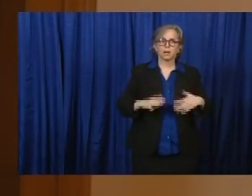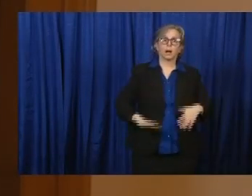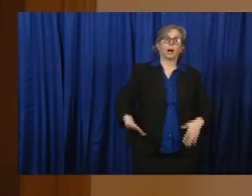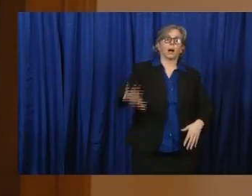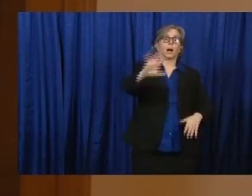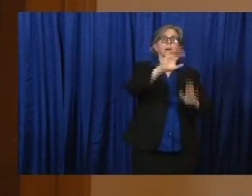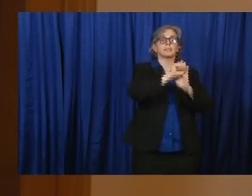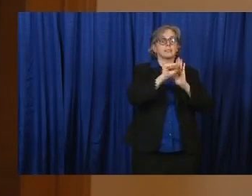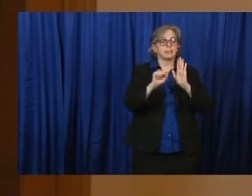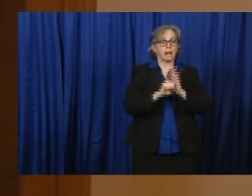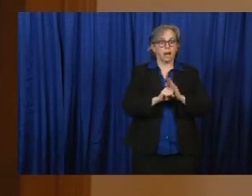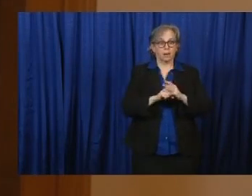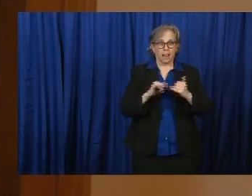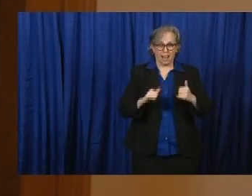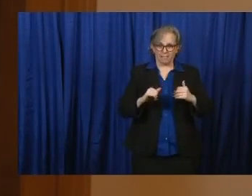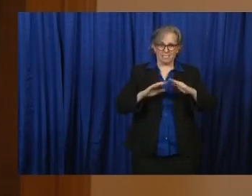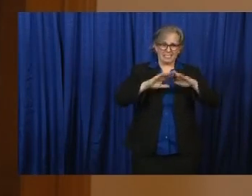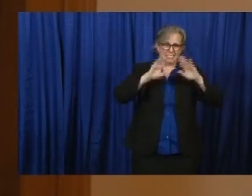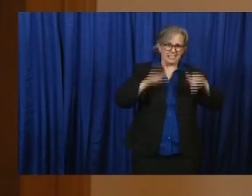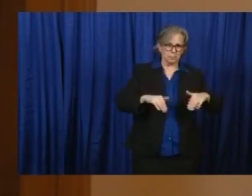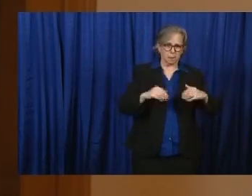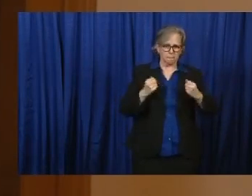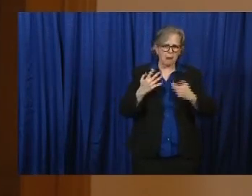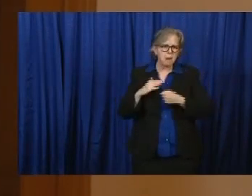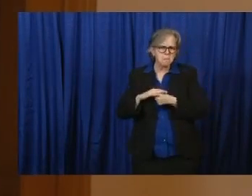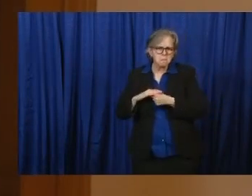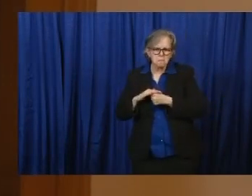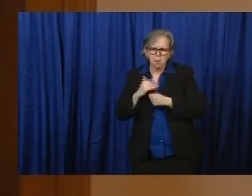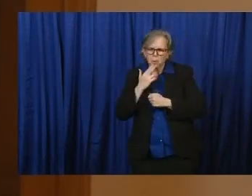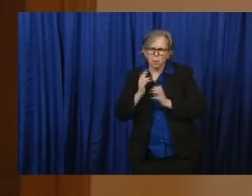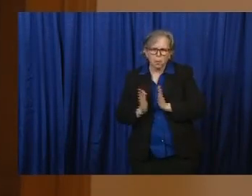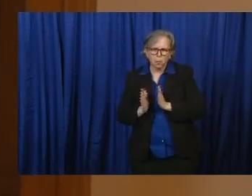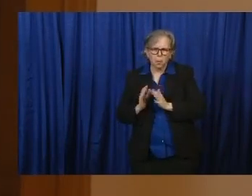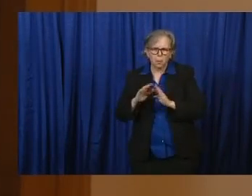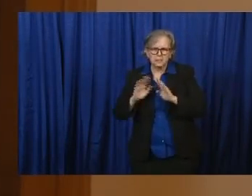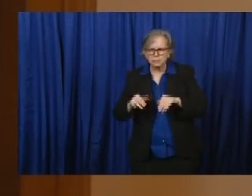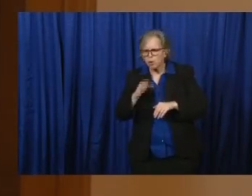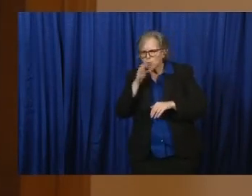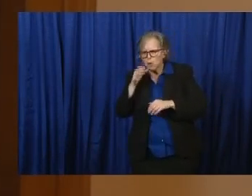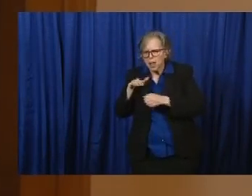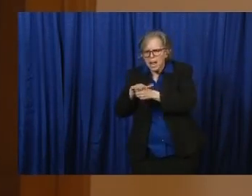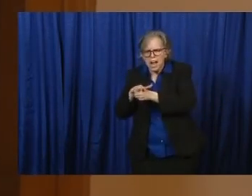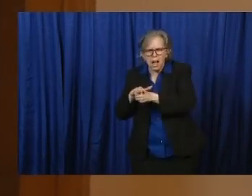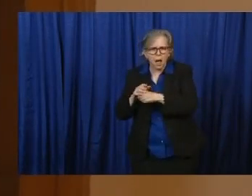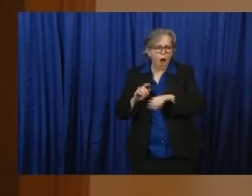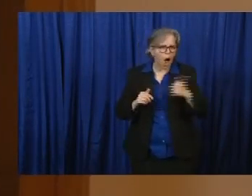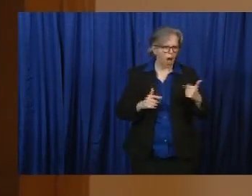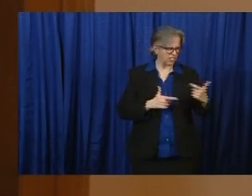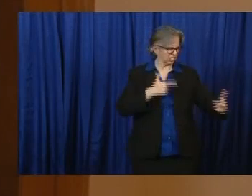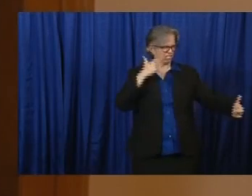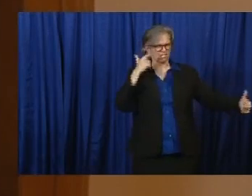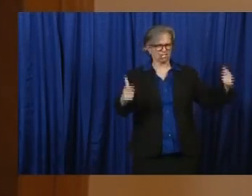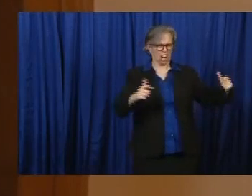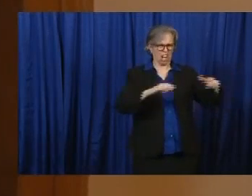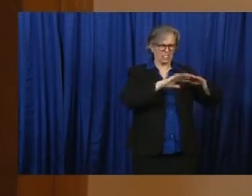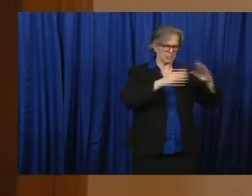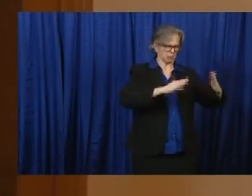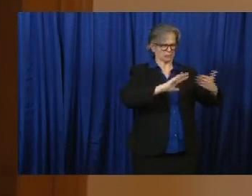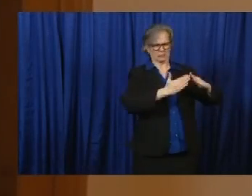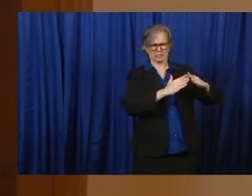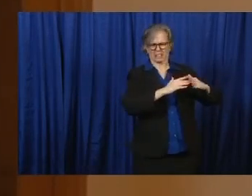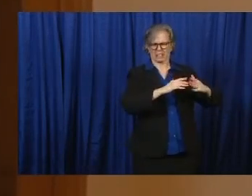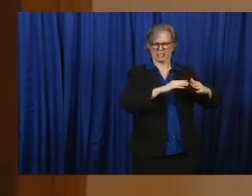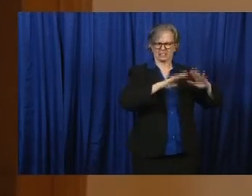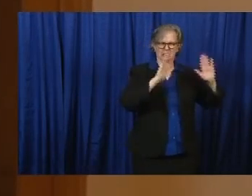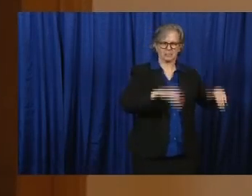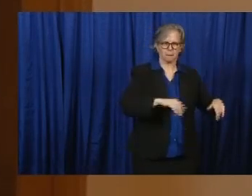are local small hospitals in rural areas and suburban areas. They all connect to each